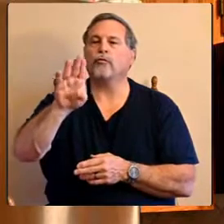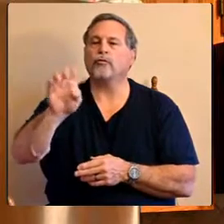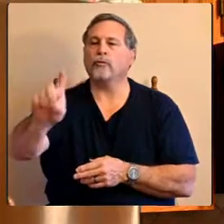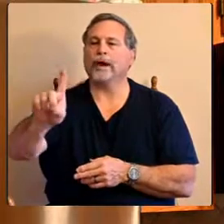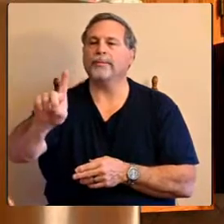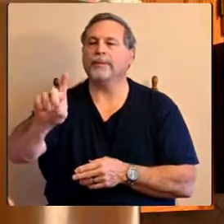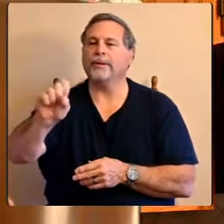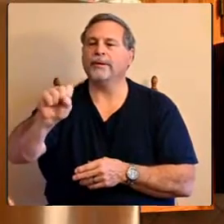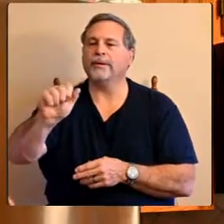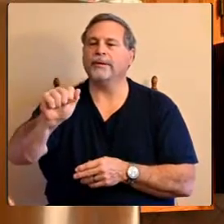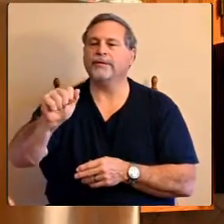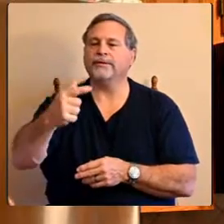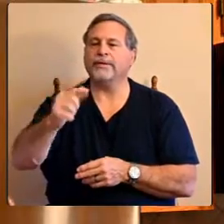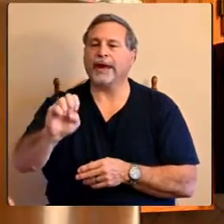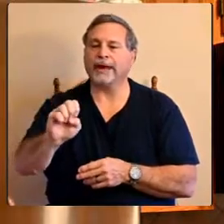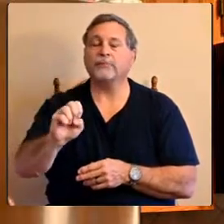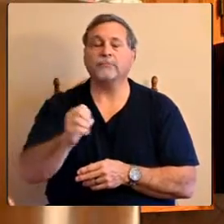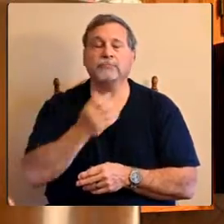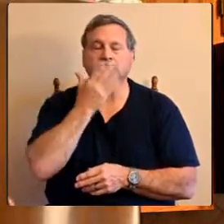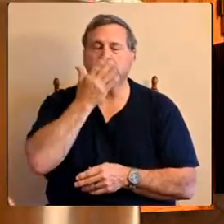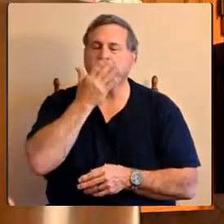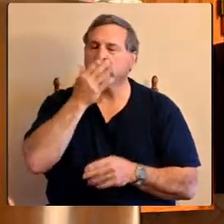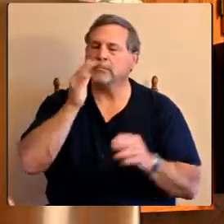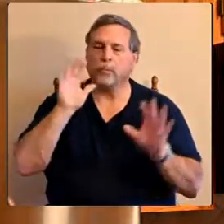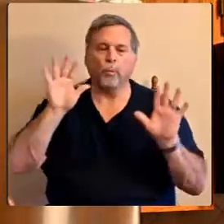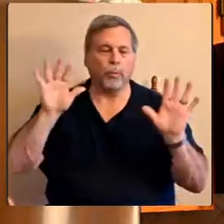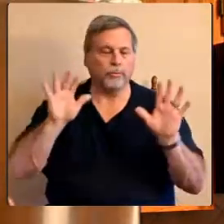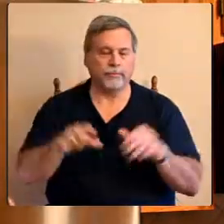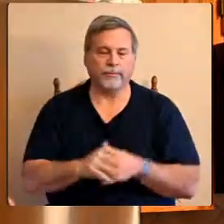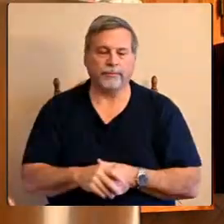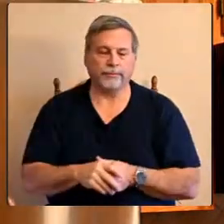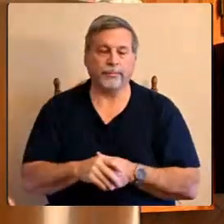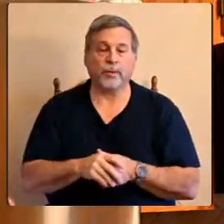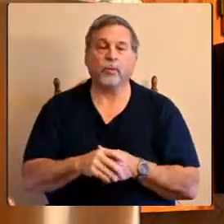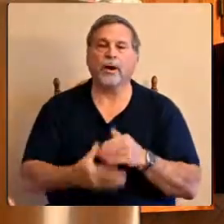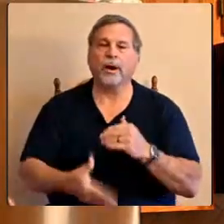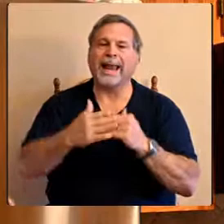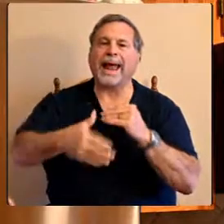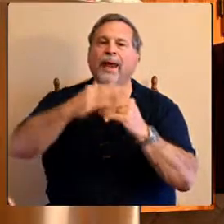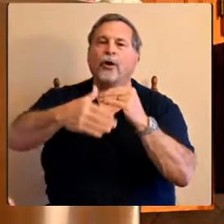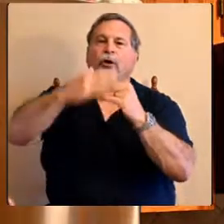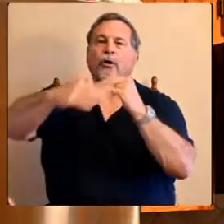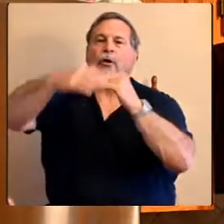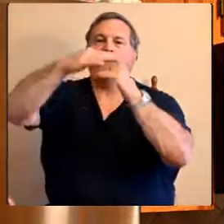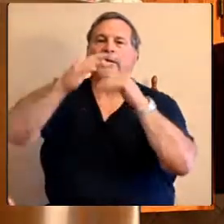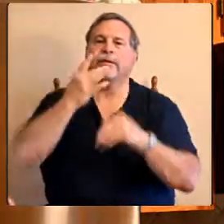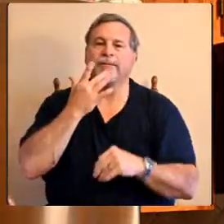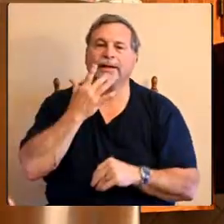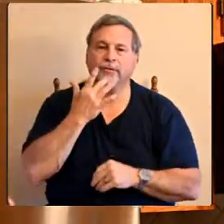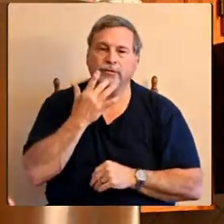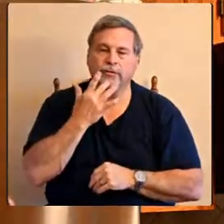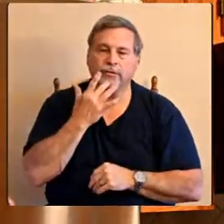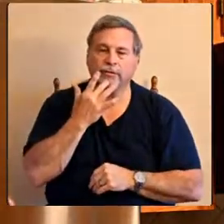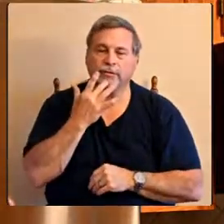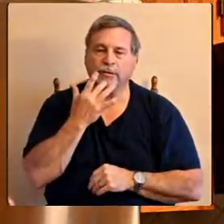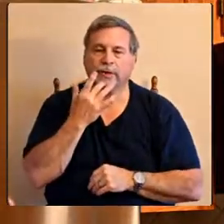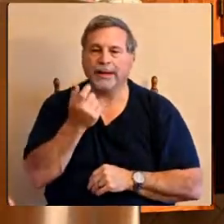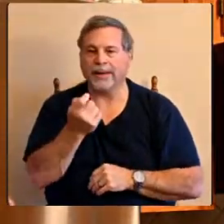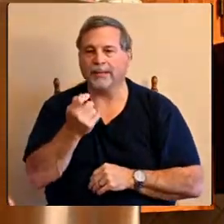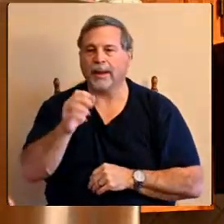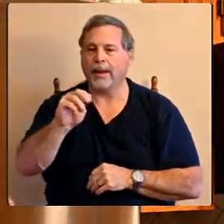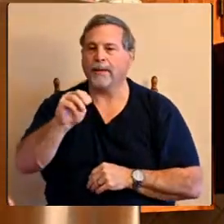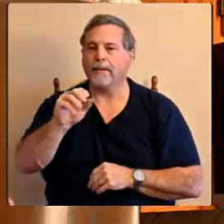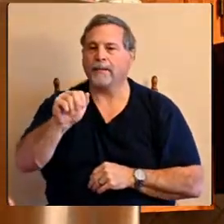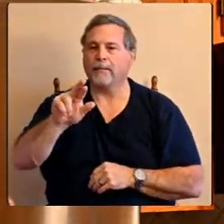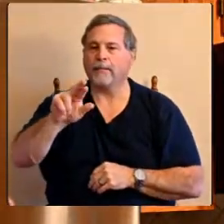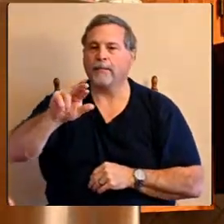Got a really nice aroma to it. Now what we're doing is we are layering all these flavors, and a little bit of